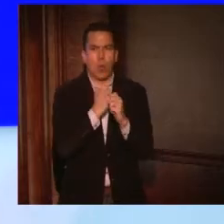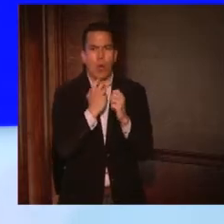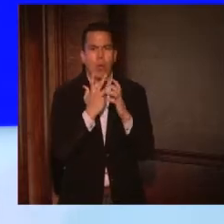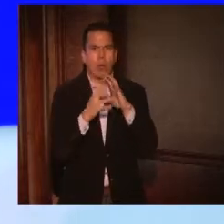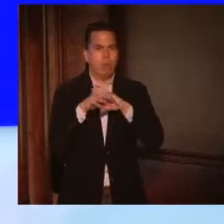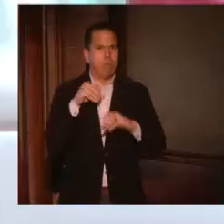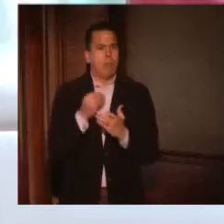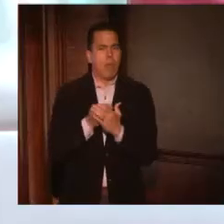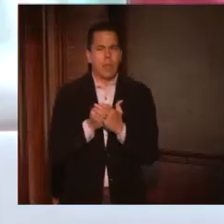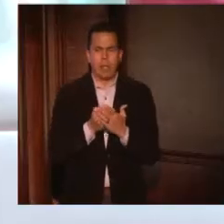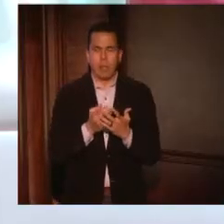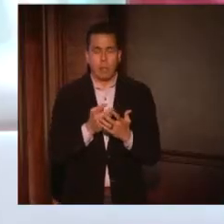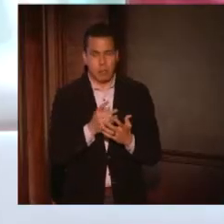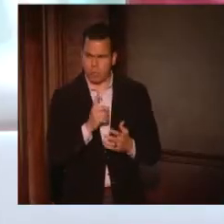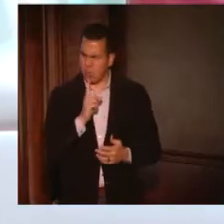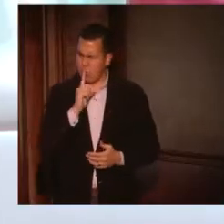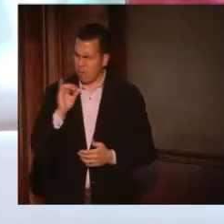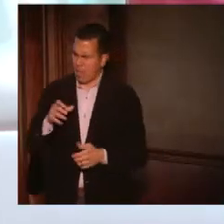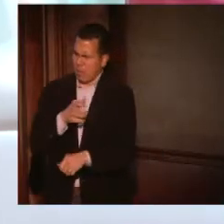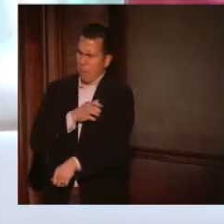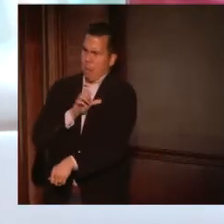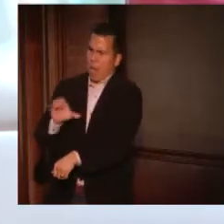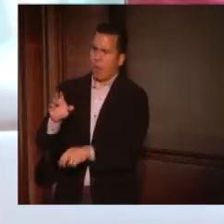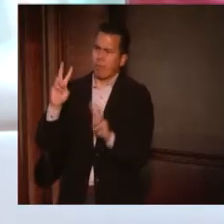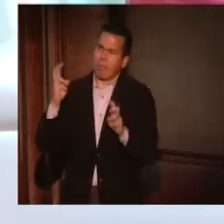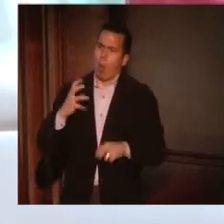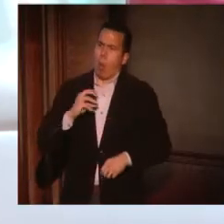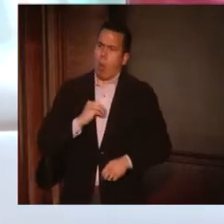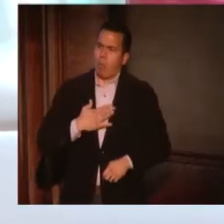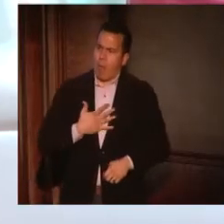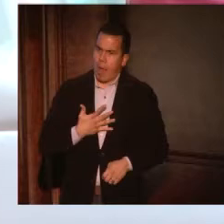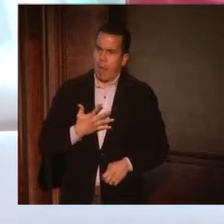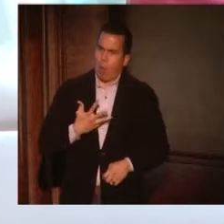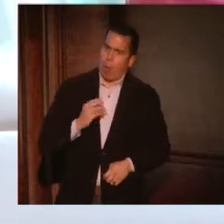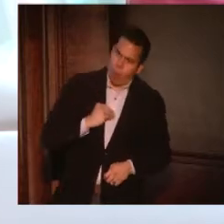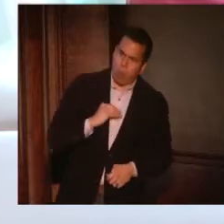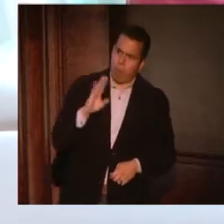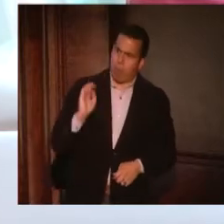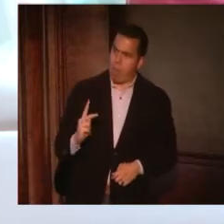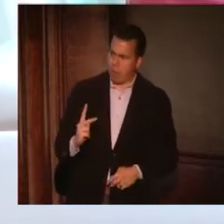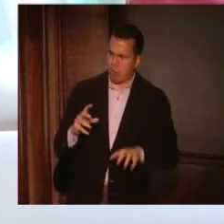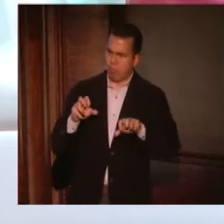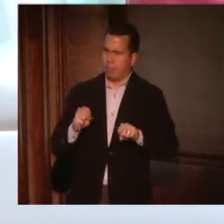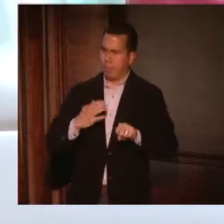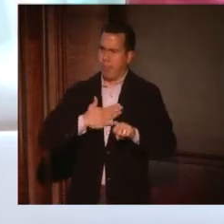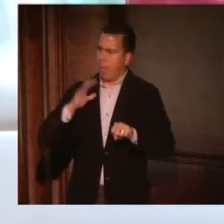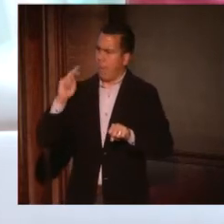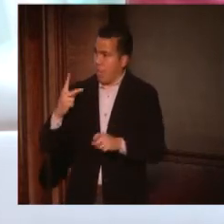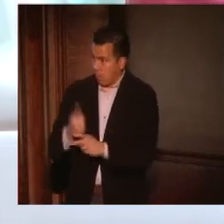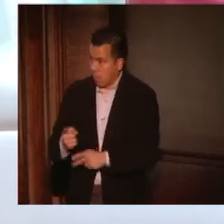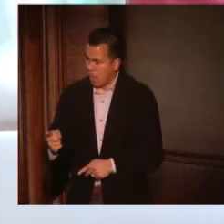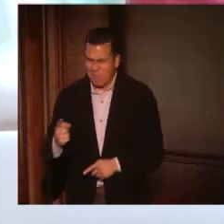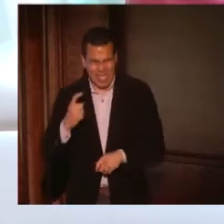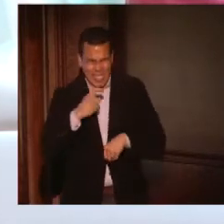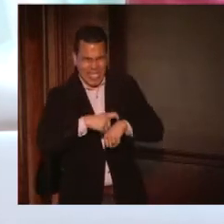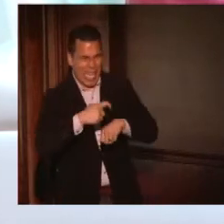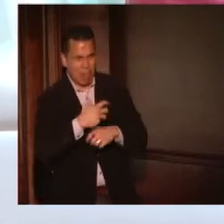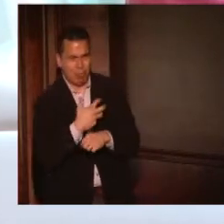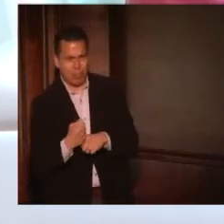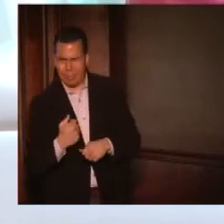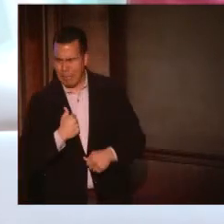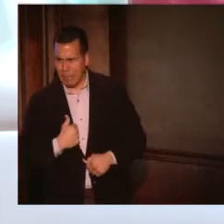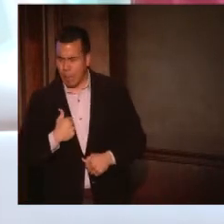incredibly empowering. It's almost like you own your own bank in a way, and no one can take that from you. Ben, I know we're about at time, but I just want to get in one more from